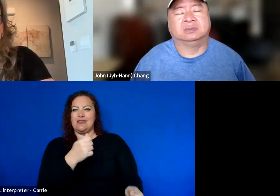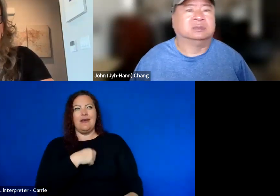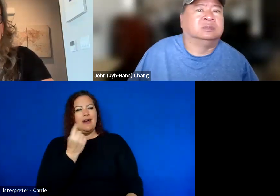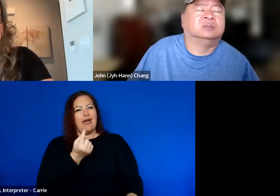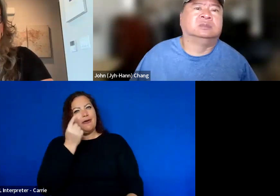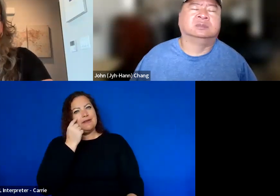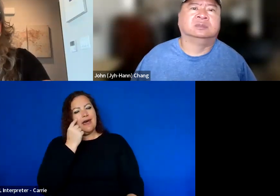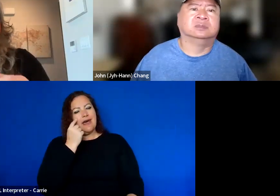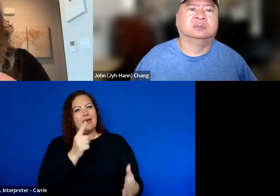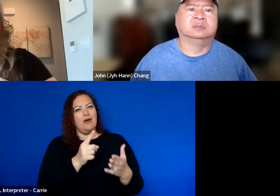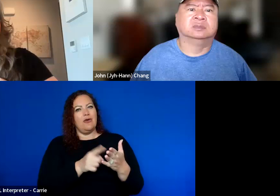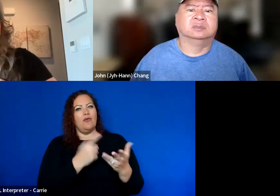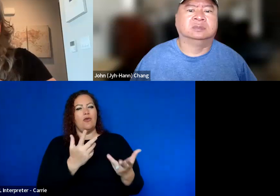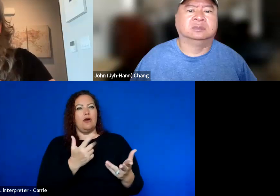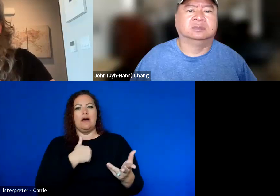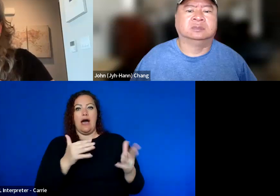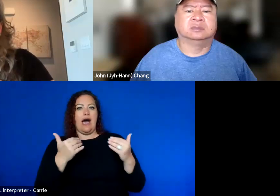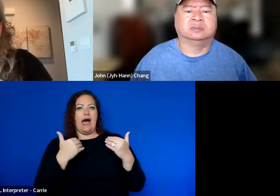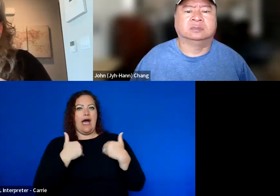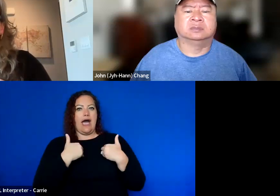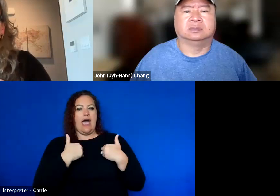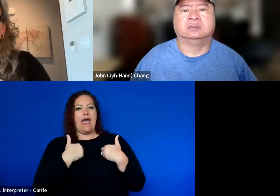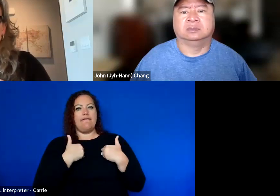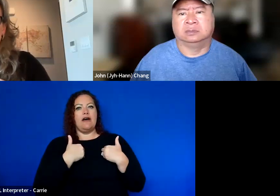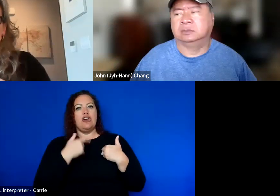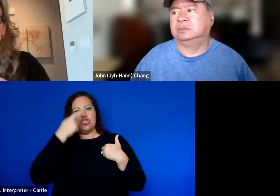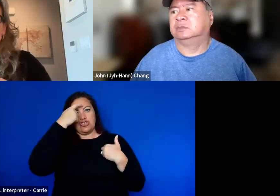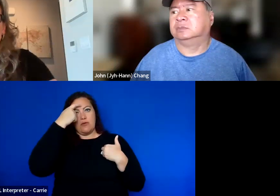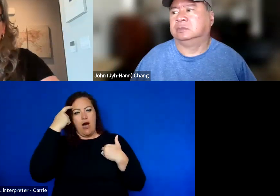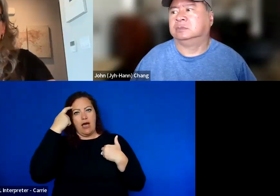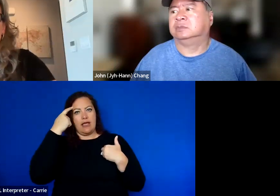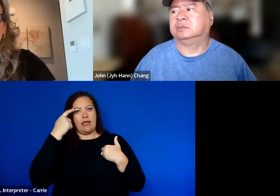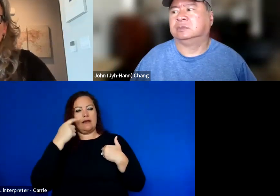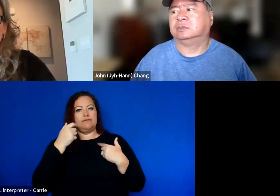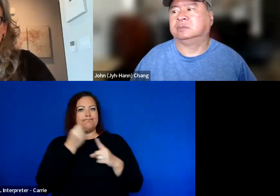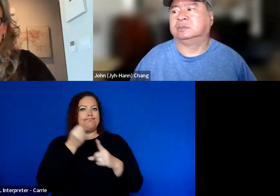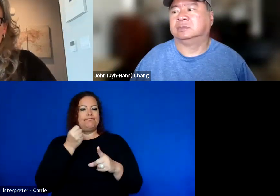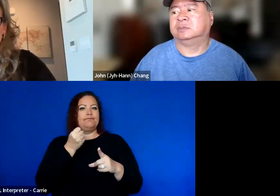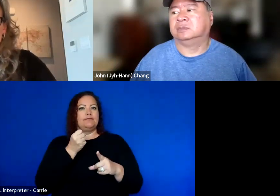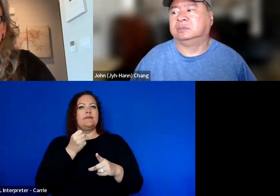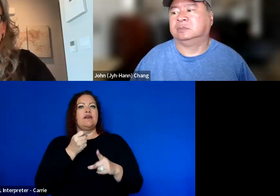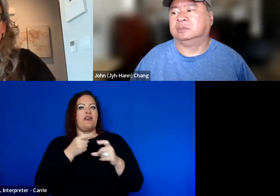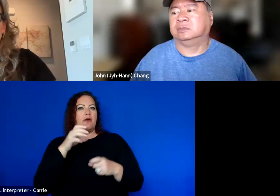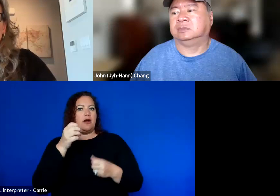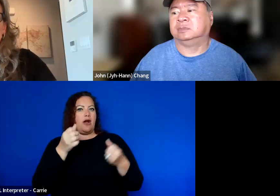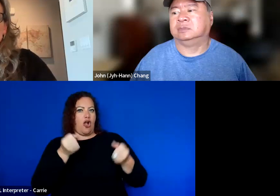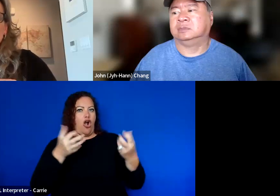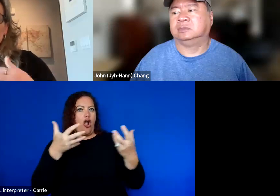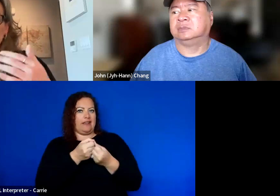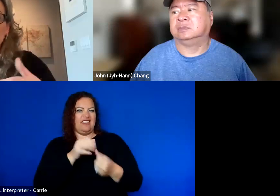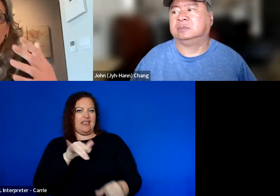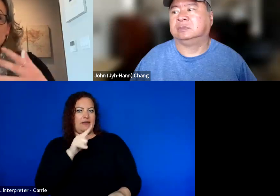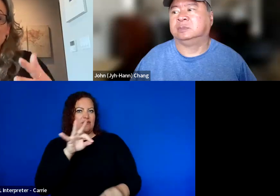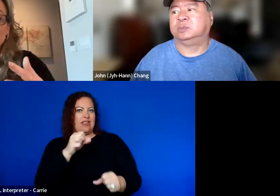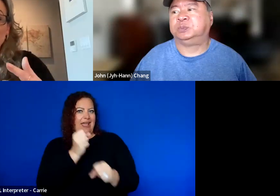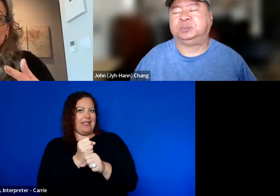that once, like, so I have a traumatic onset disability from a car accident, and it was 29 years ago. And I always thought